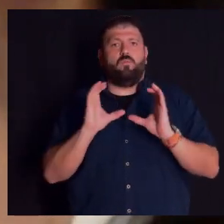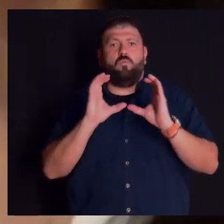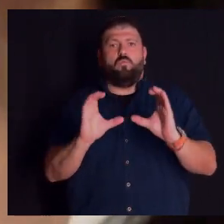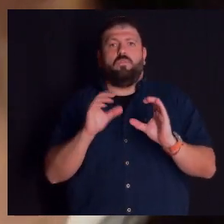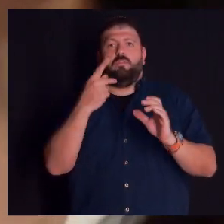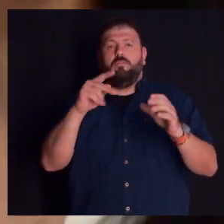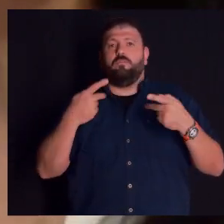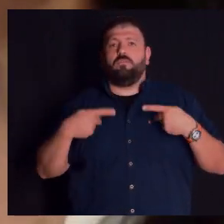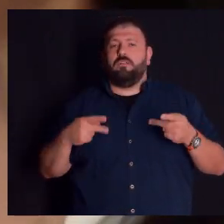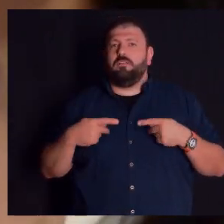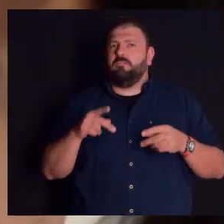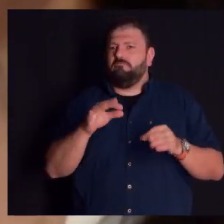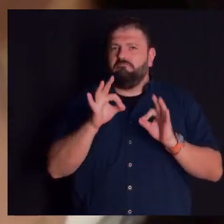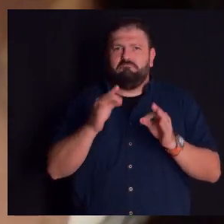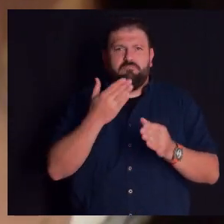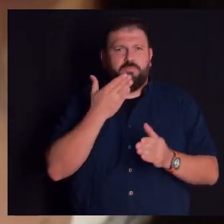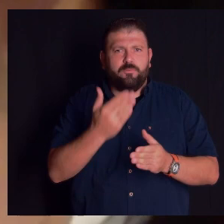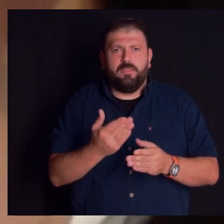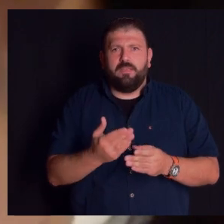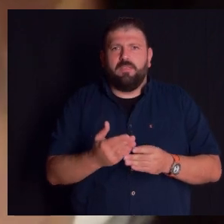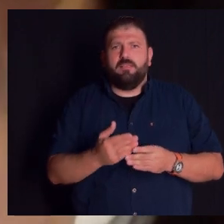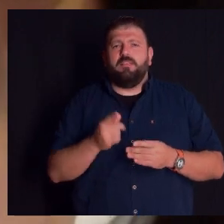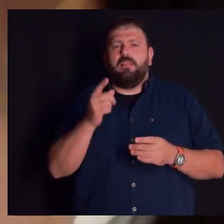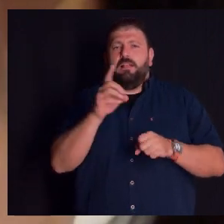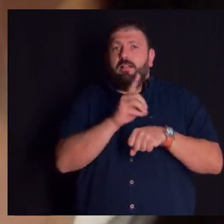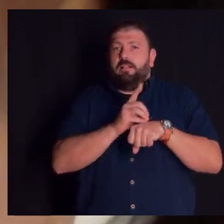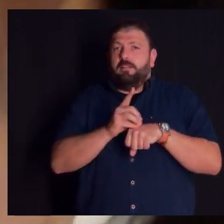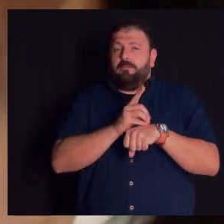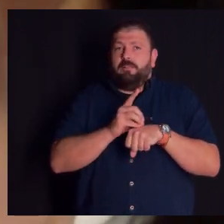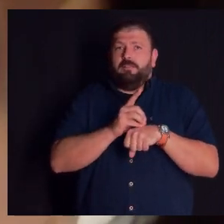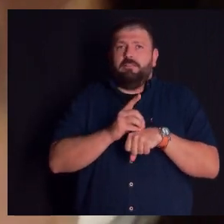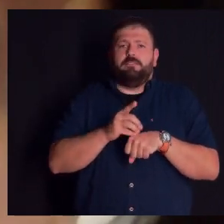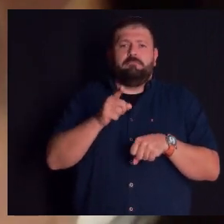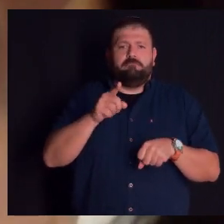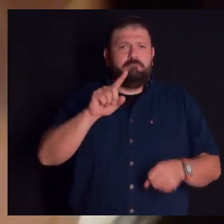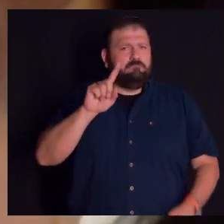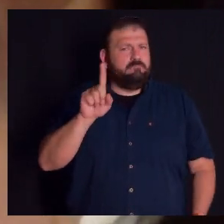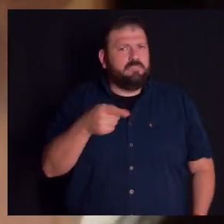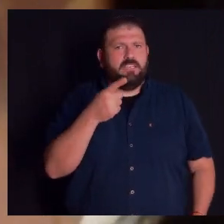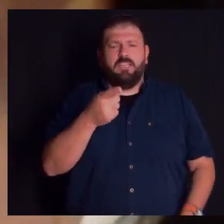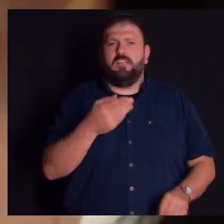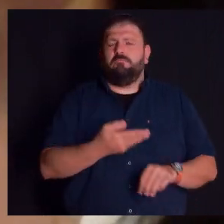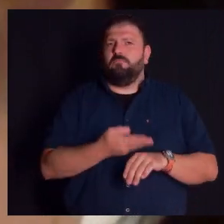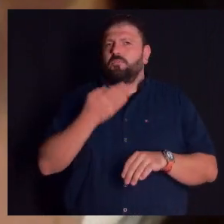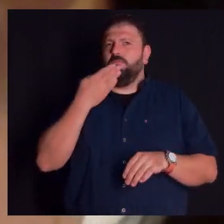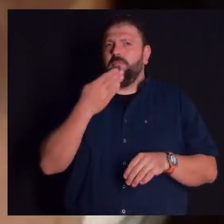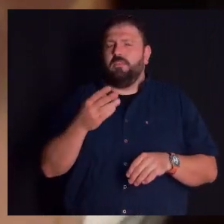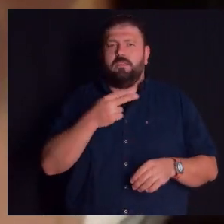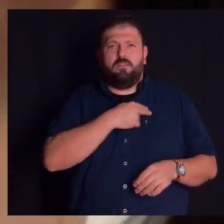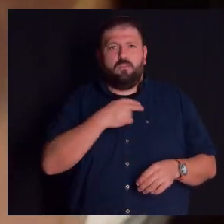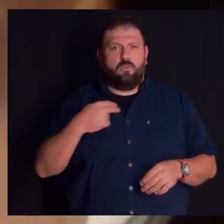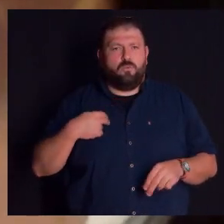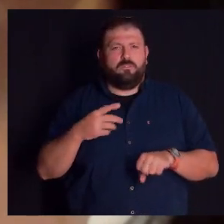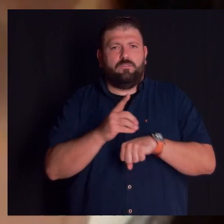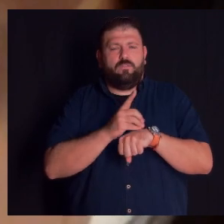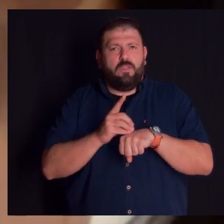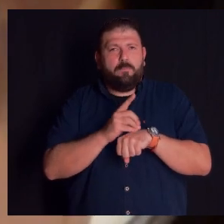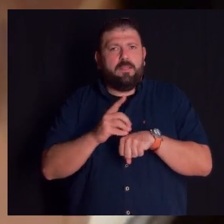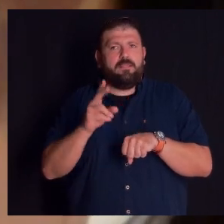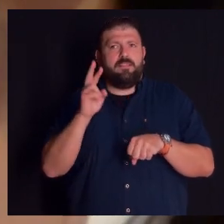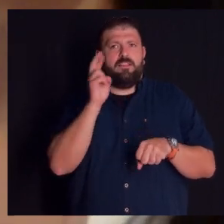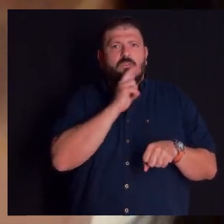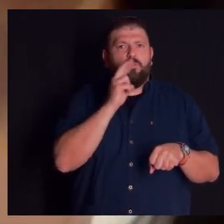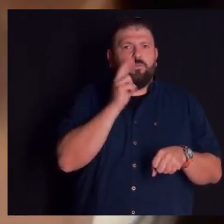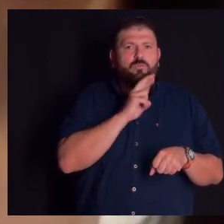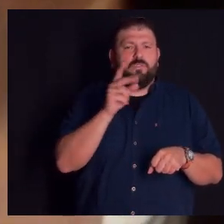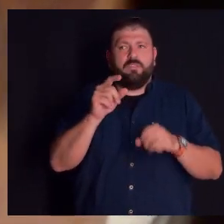with your people. You are very close to become a diamond, and it would be spectacular. A